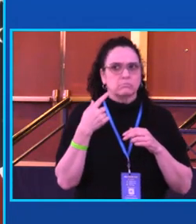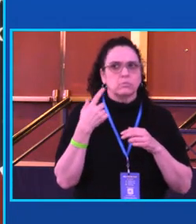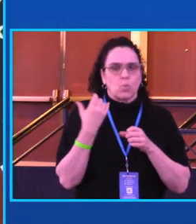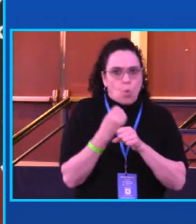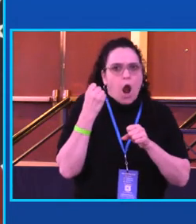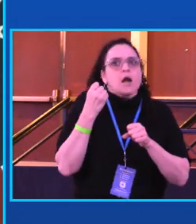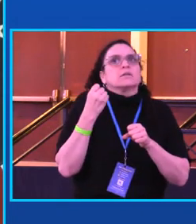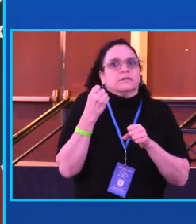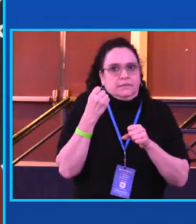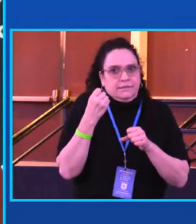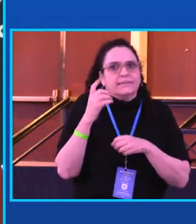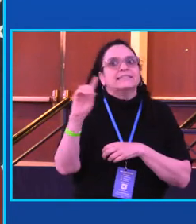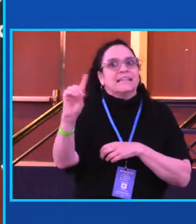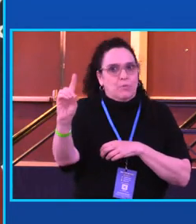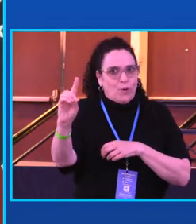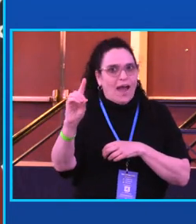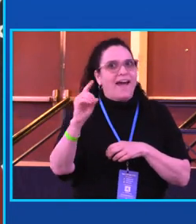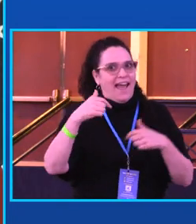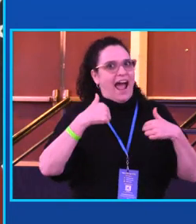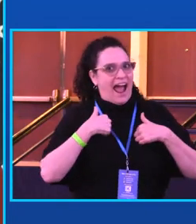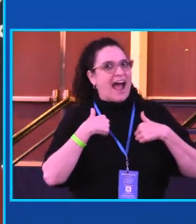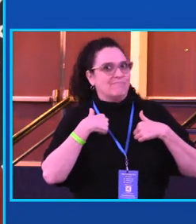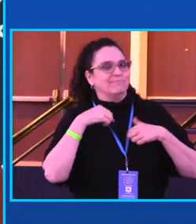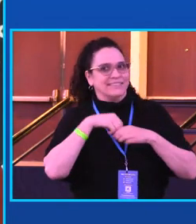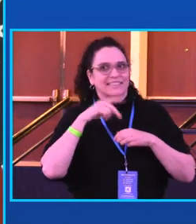in Kansas. And my name is Rishu.